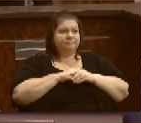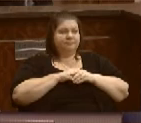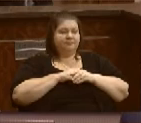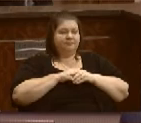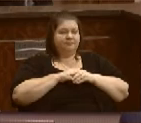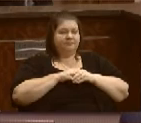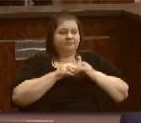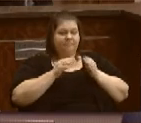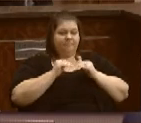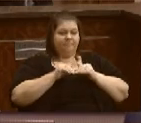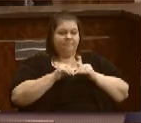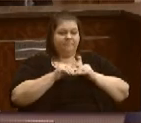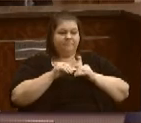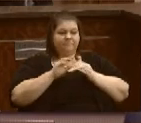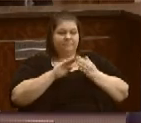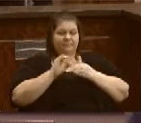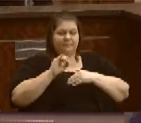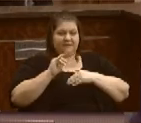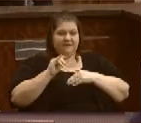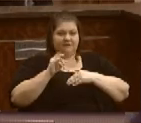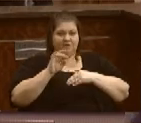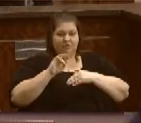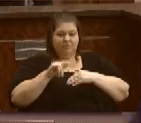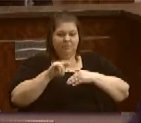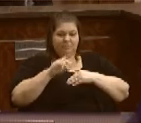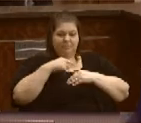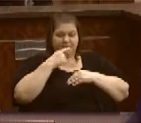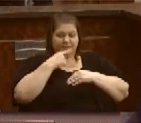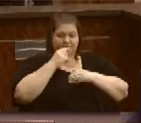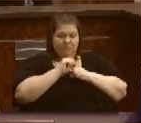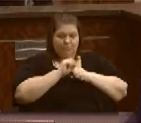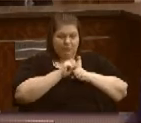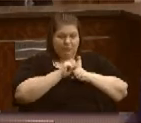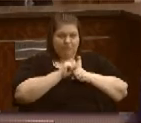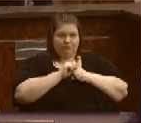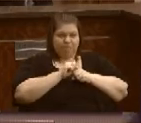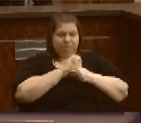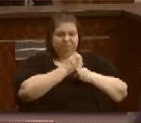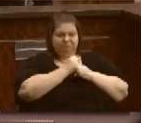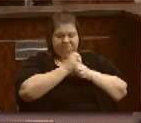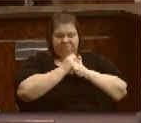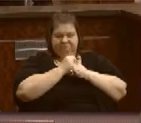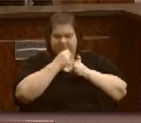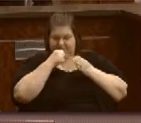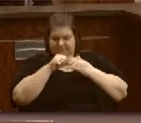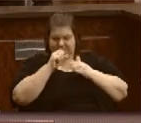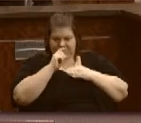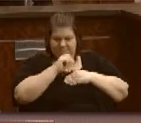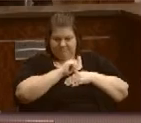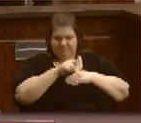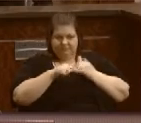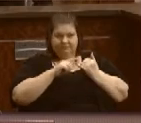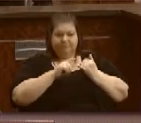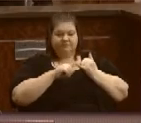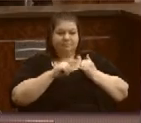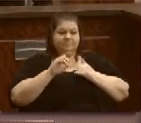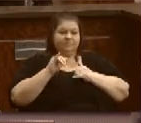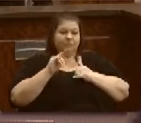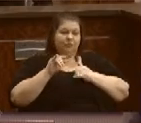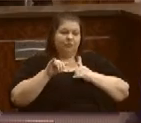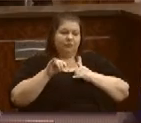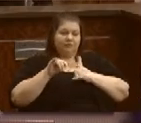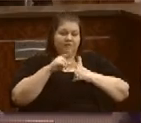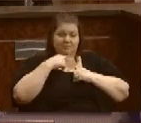28th, 2015. City of Laurel Department of Public Works, August 27, 2015. City of Laurel Department of Public